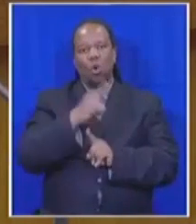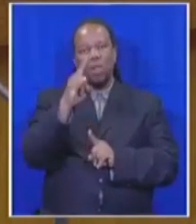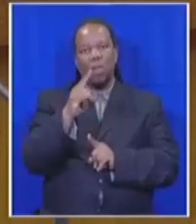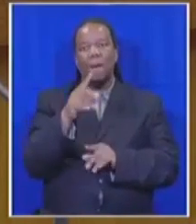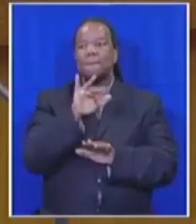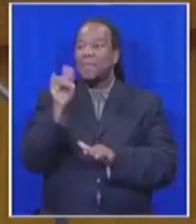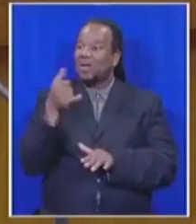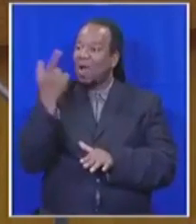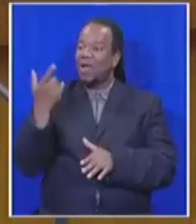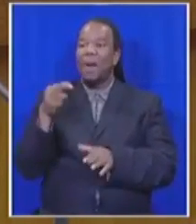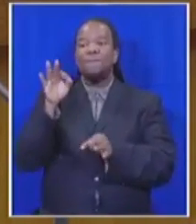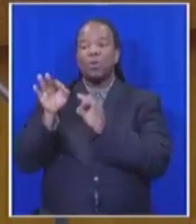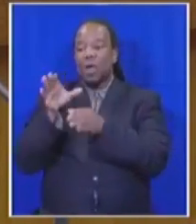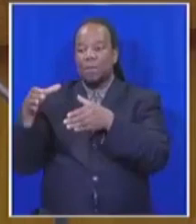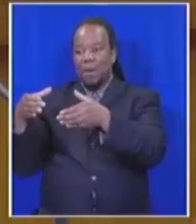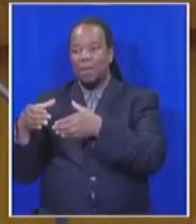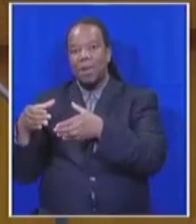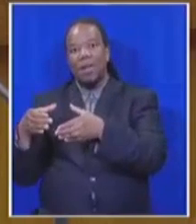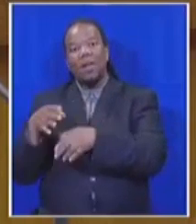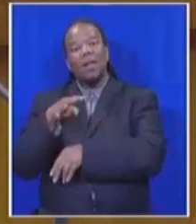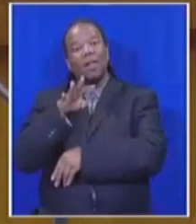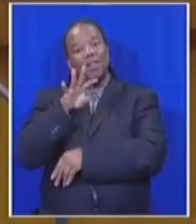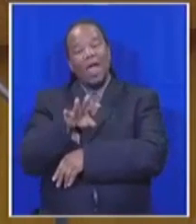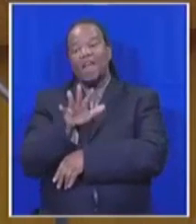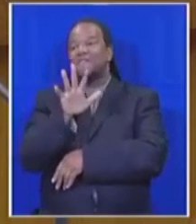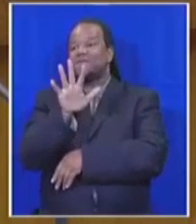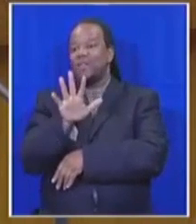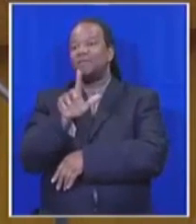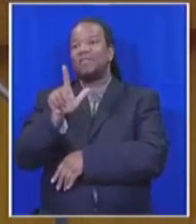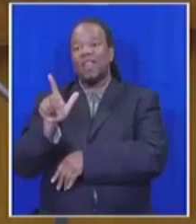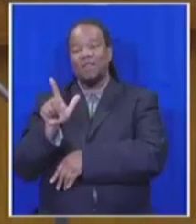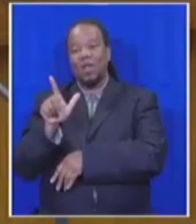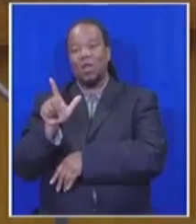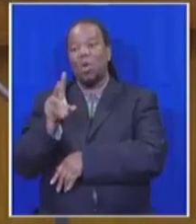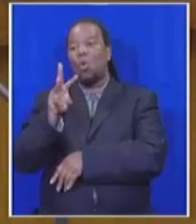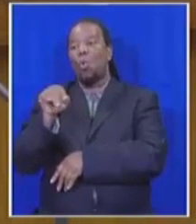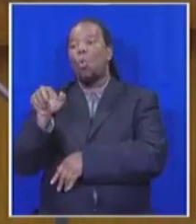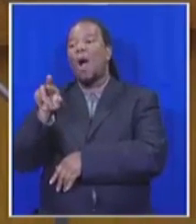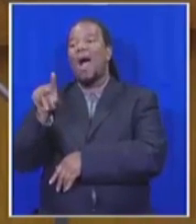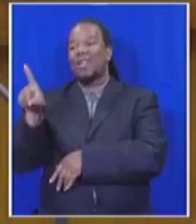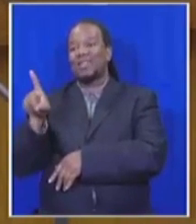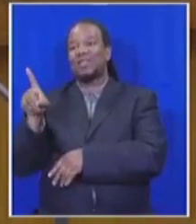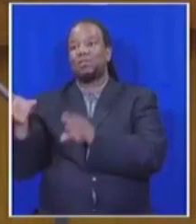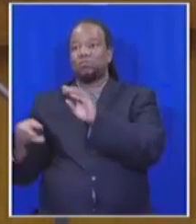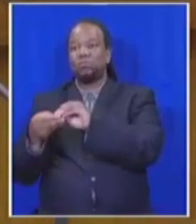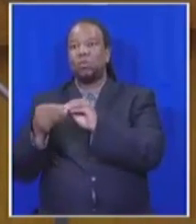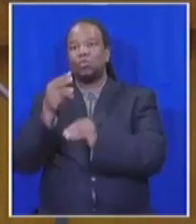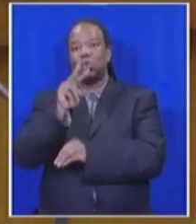only win 957 wards, which only amount to 21.8%